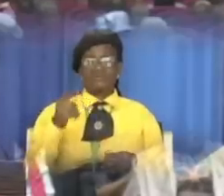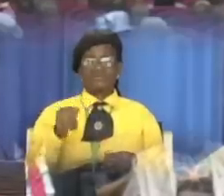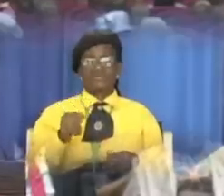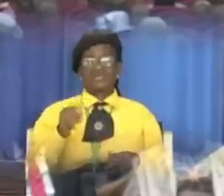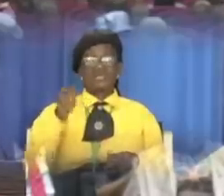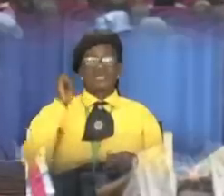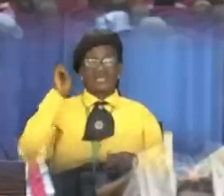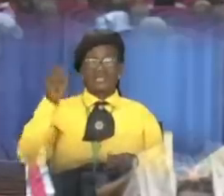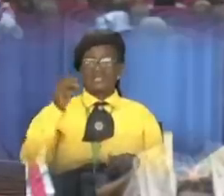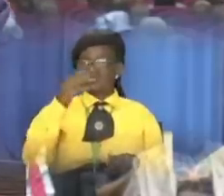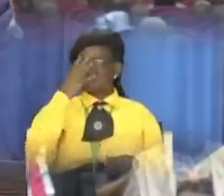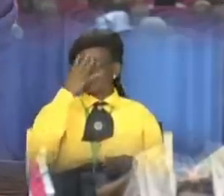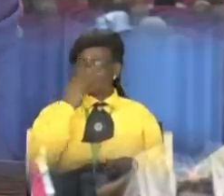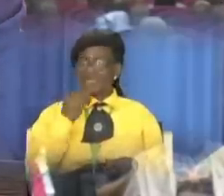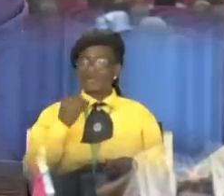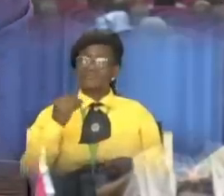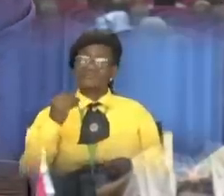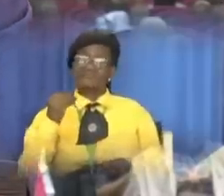slept.